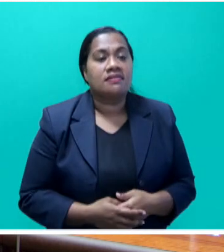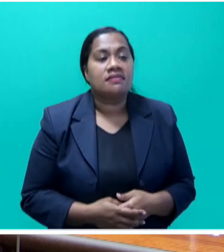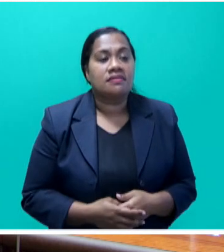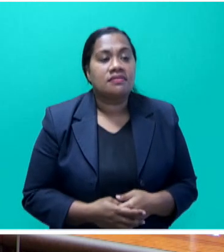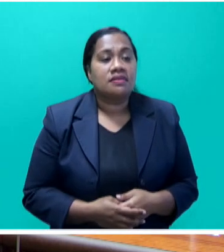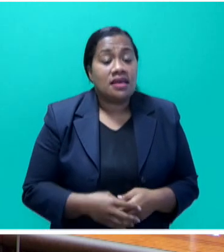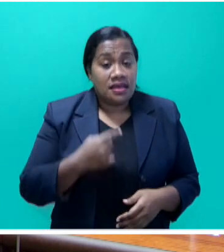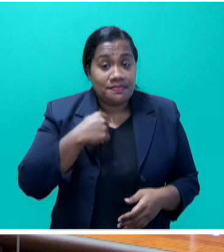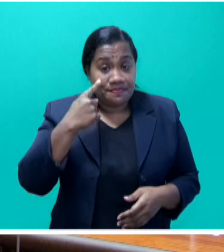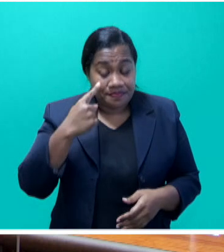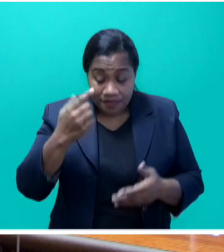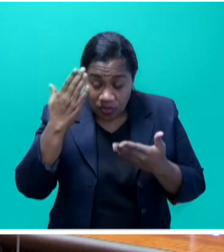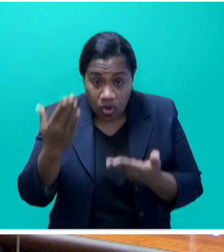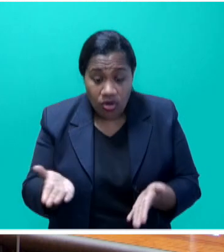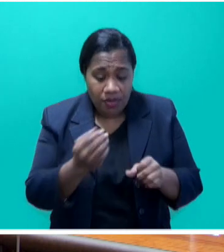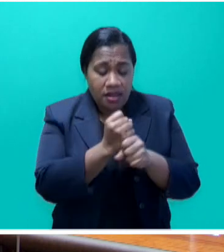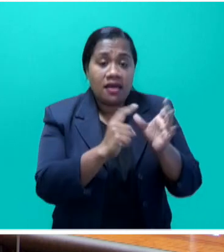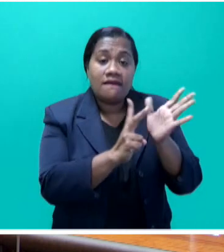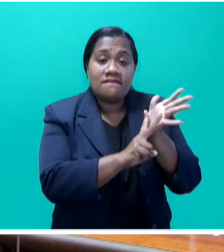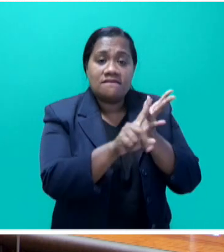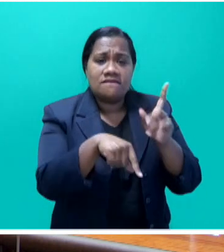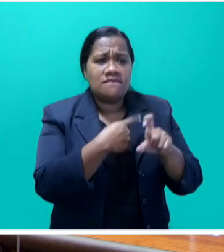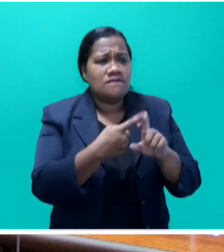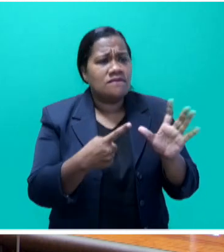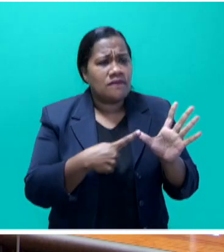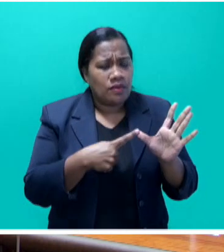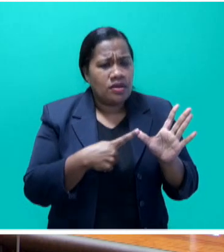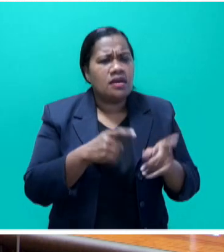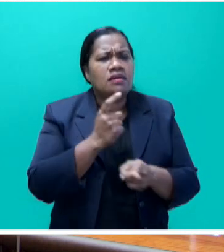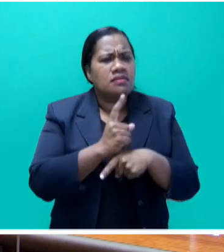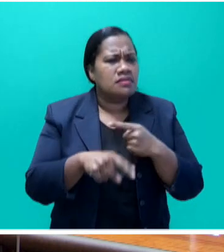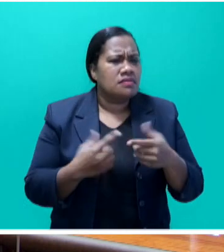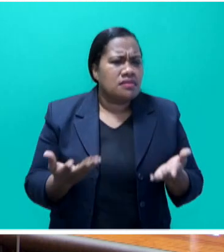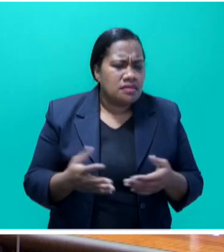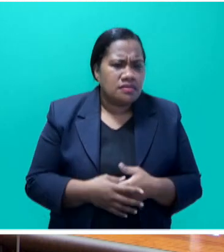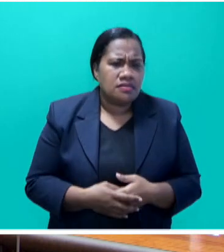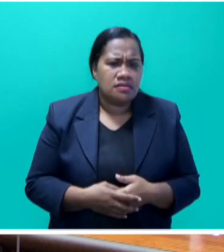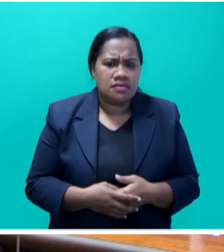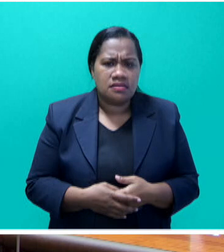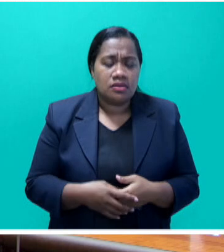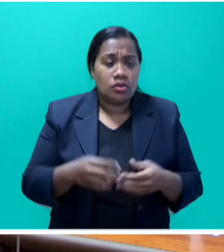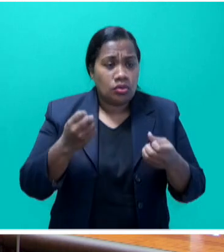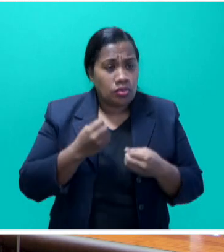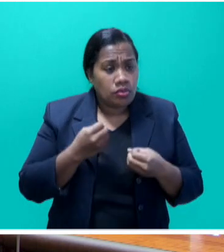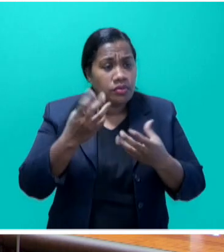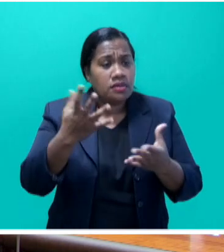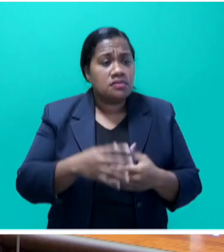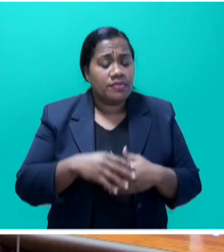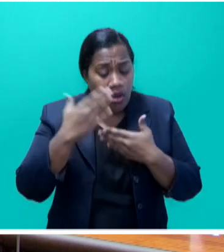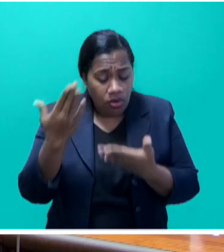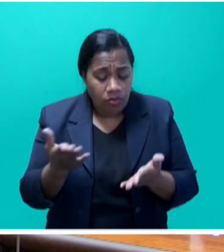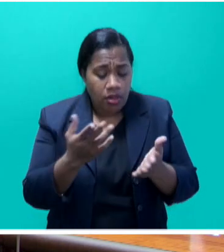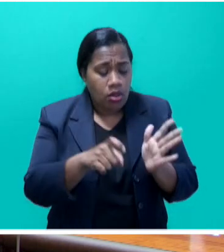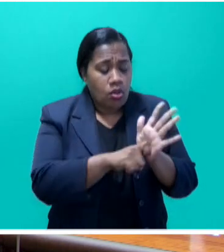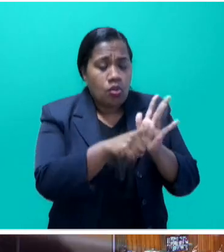see the Honorable Gavoka was so flippant about something that seriously raised by Honorable Rosie Akbar.